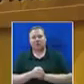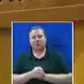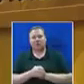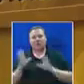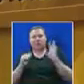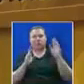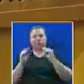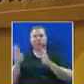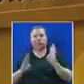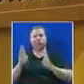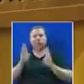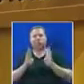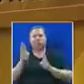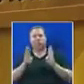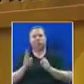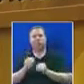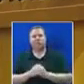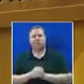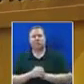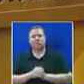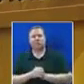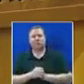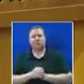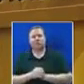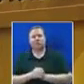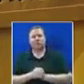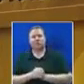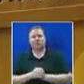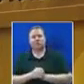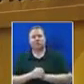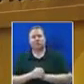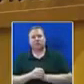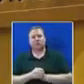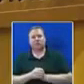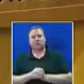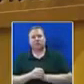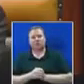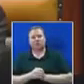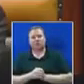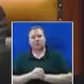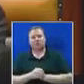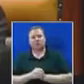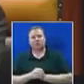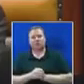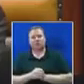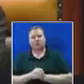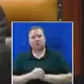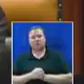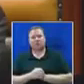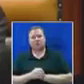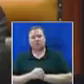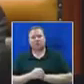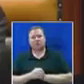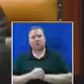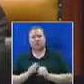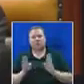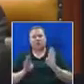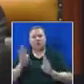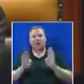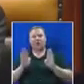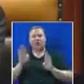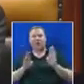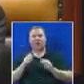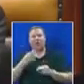respect. If you can just indicate what your response is to that. With the greatest respect, Chair, point of order.